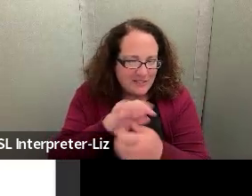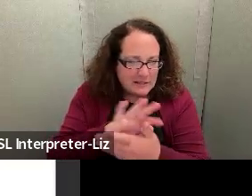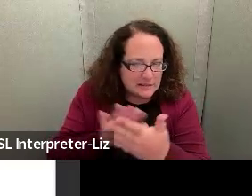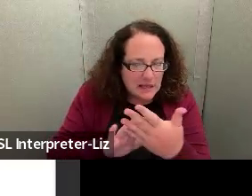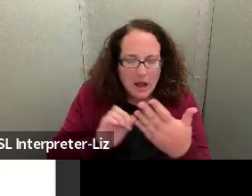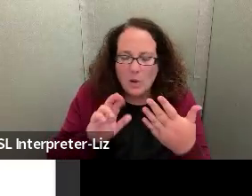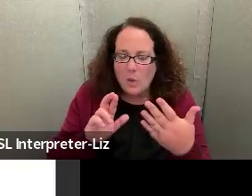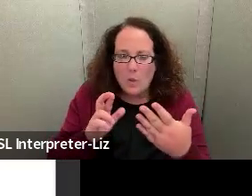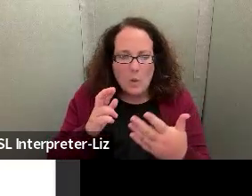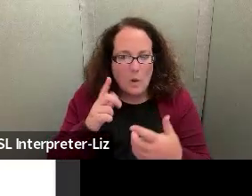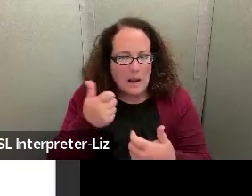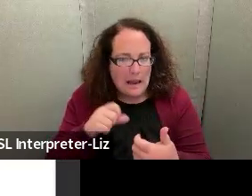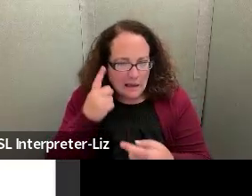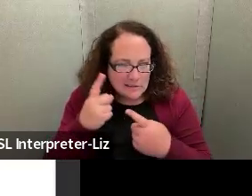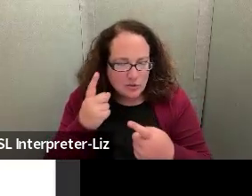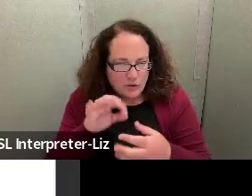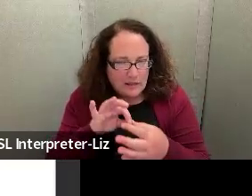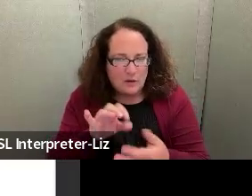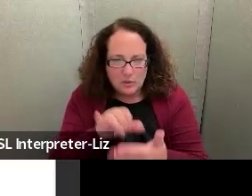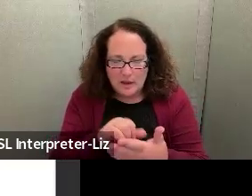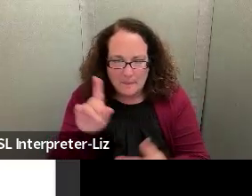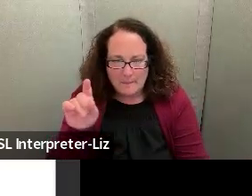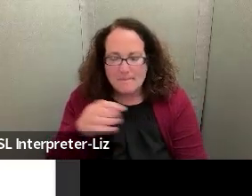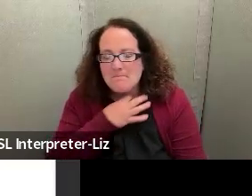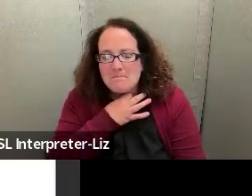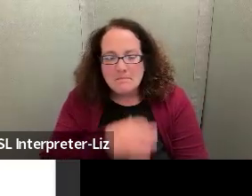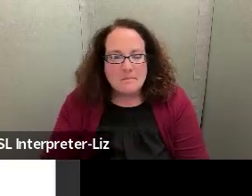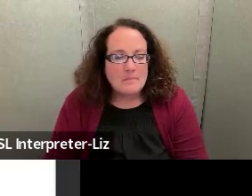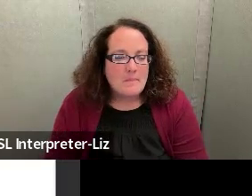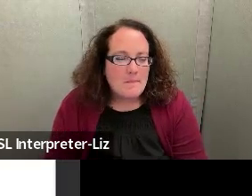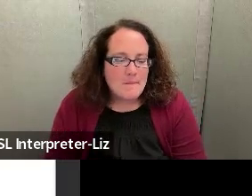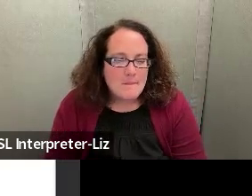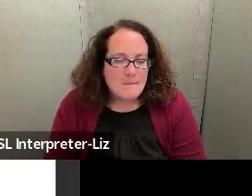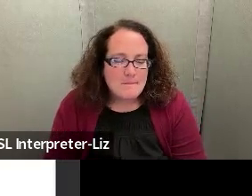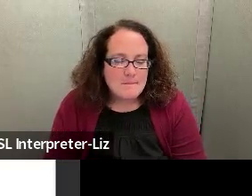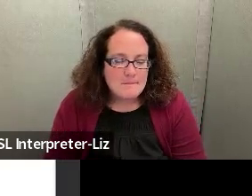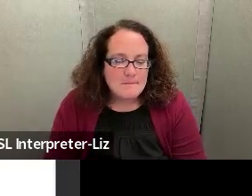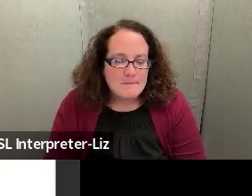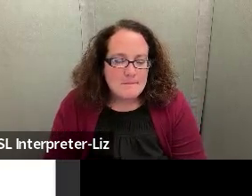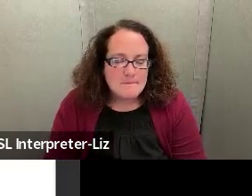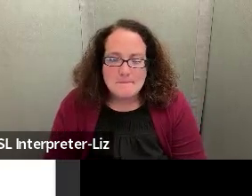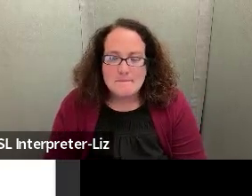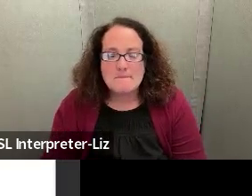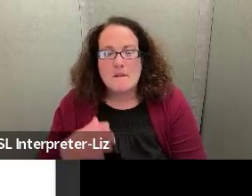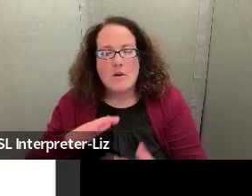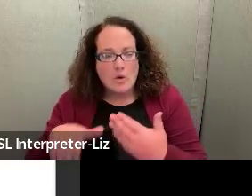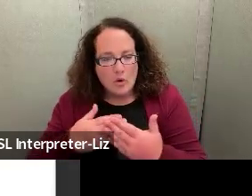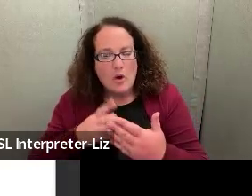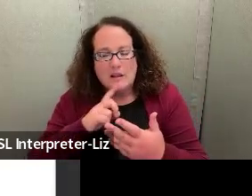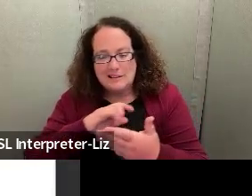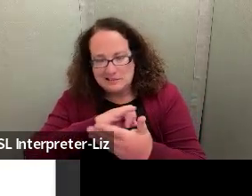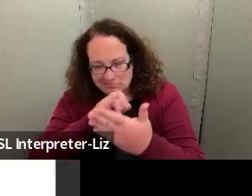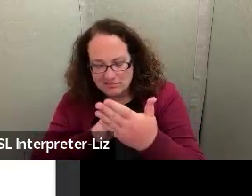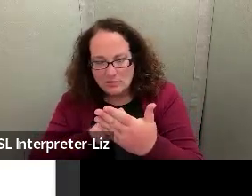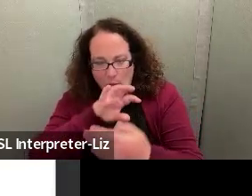there any considerations related to it? I'm just really curious about that. So all of it is carved into the board. The only Yeah.